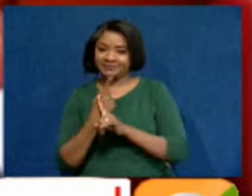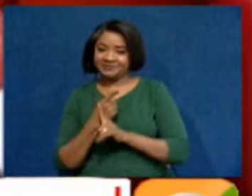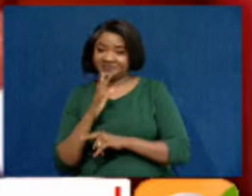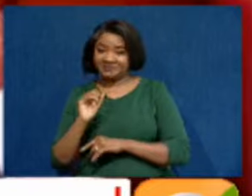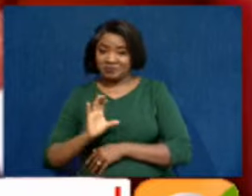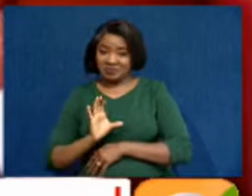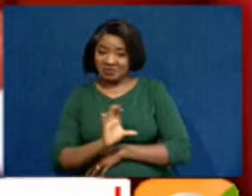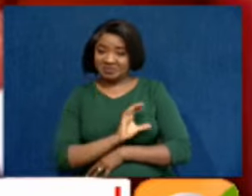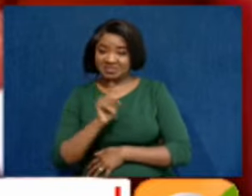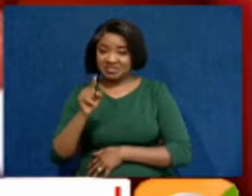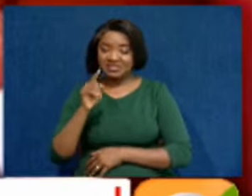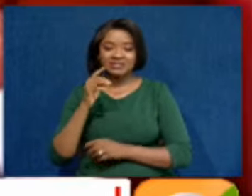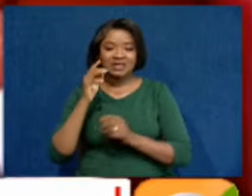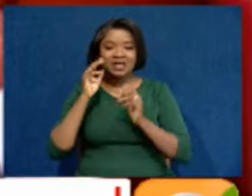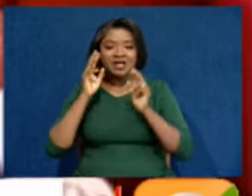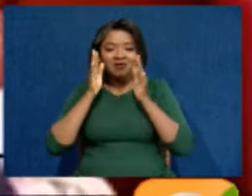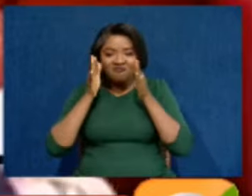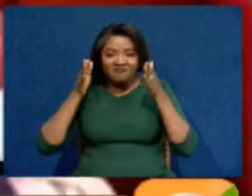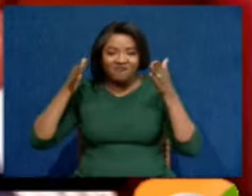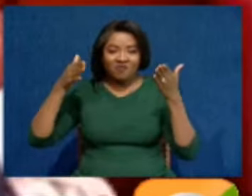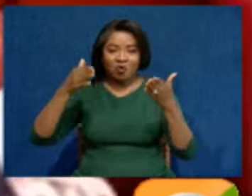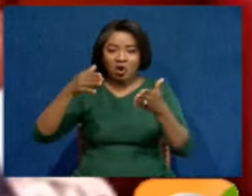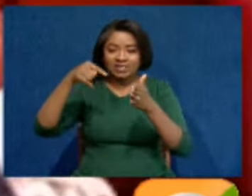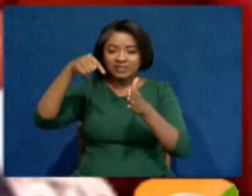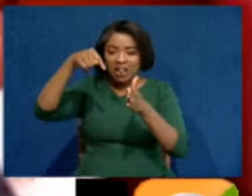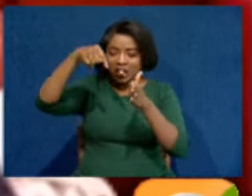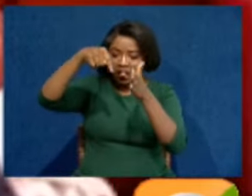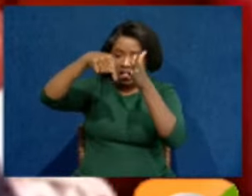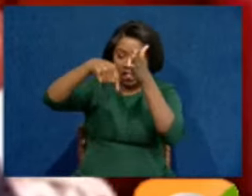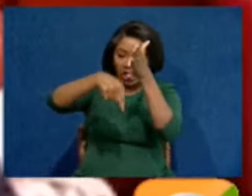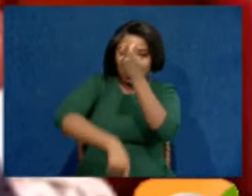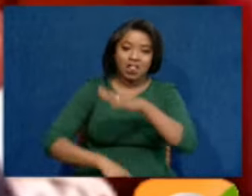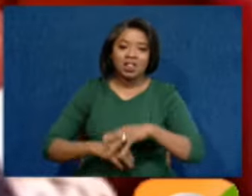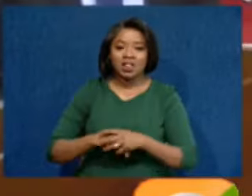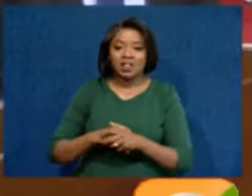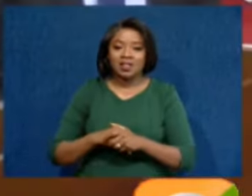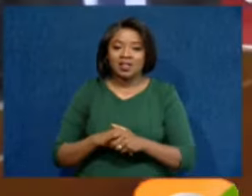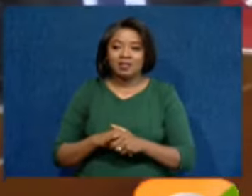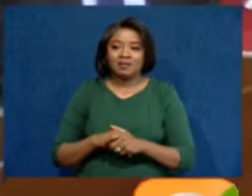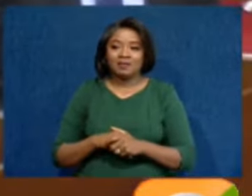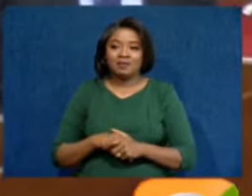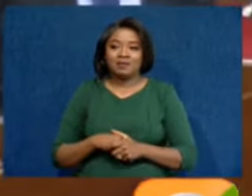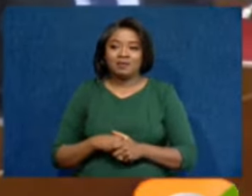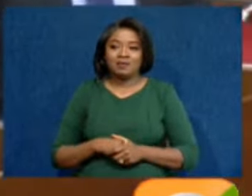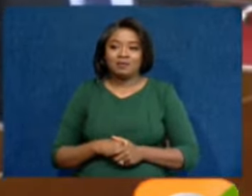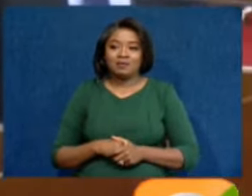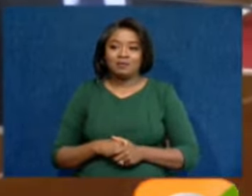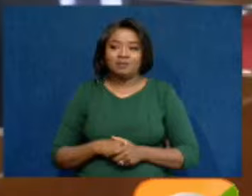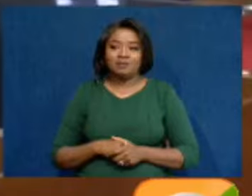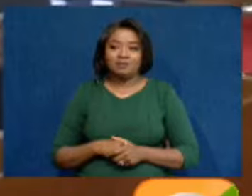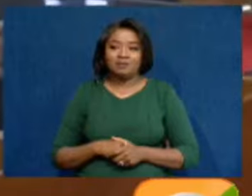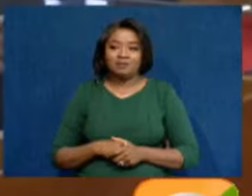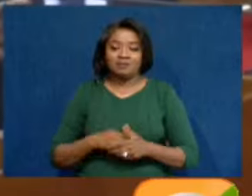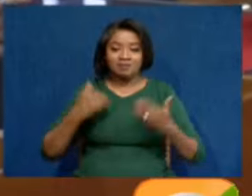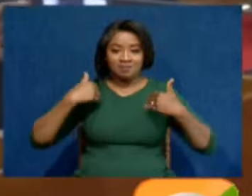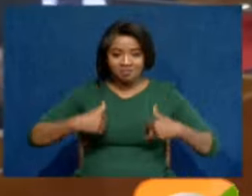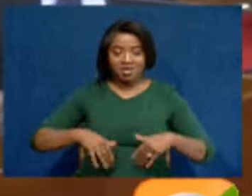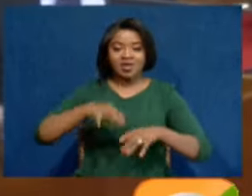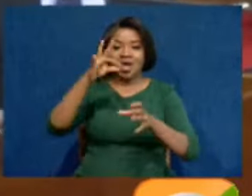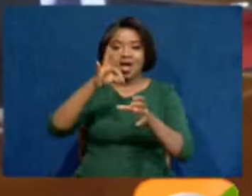beyond just the question of impeachment or not impeachment. I vote